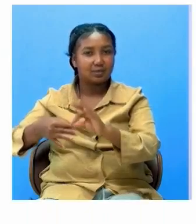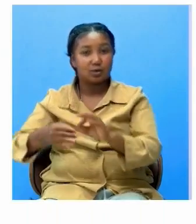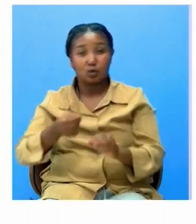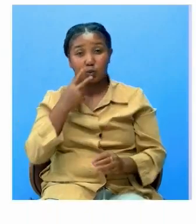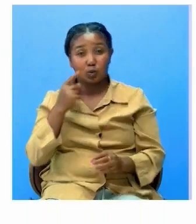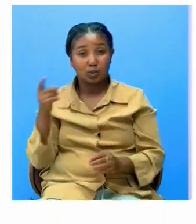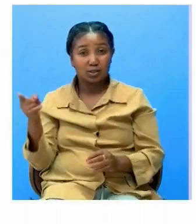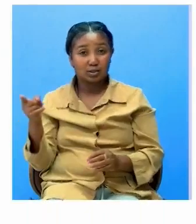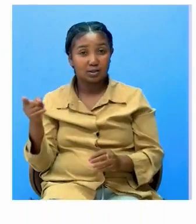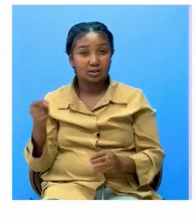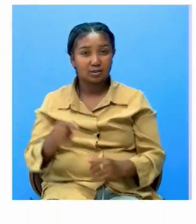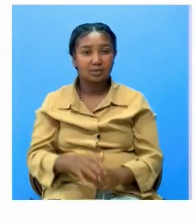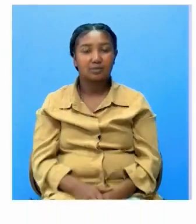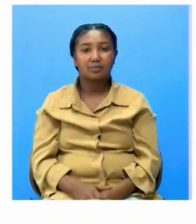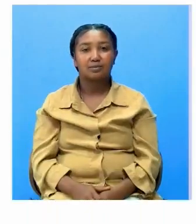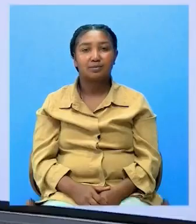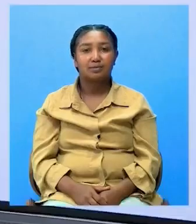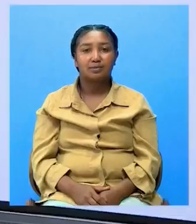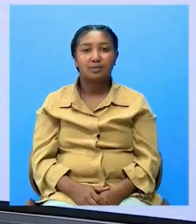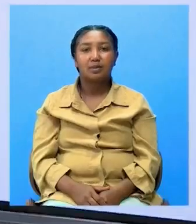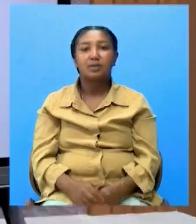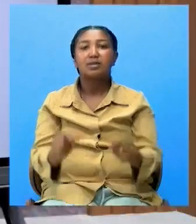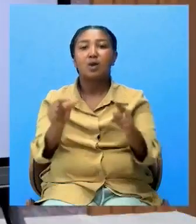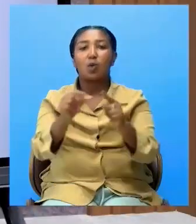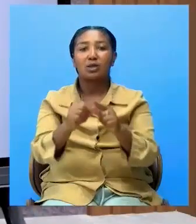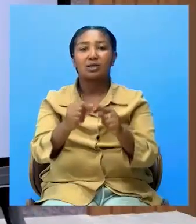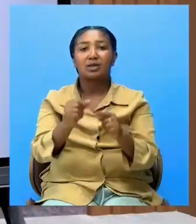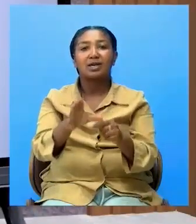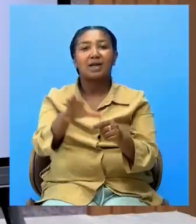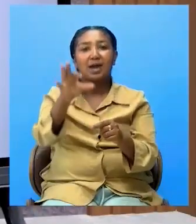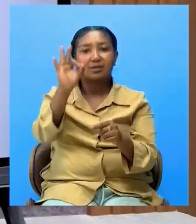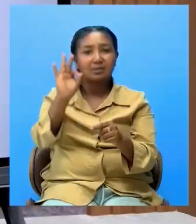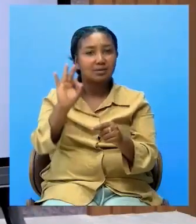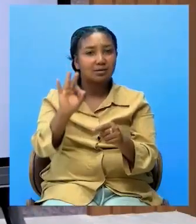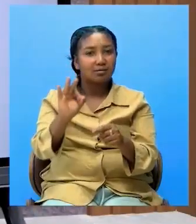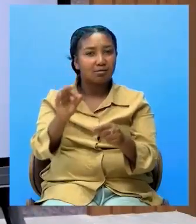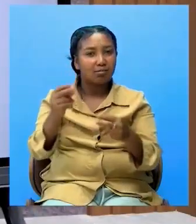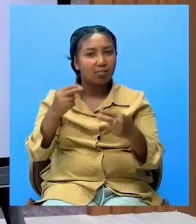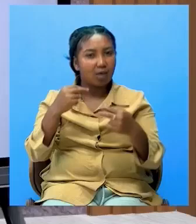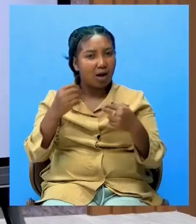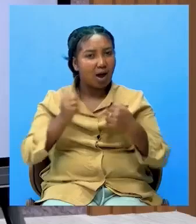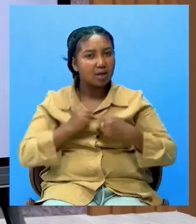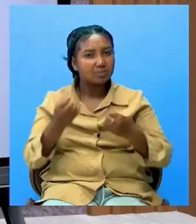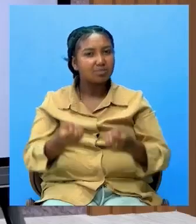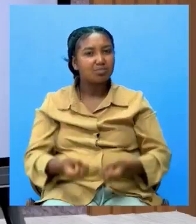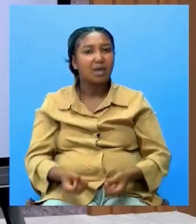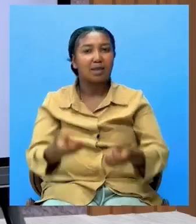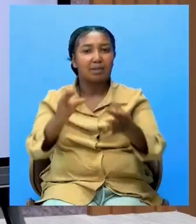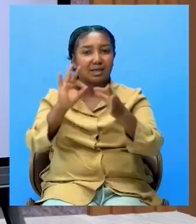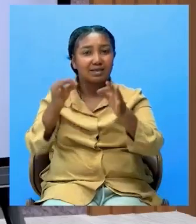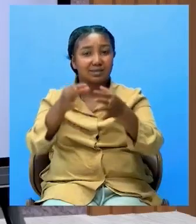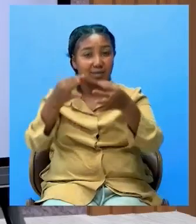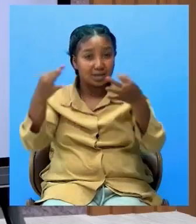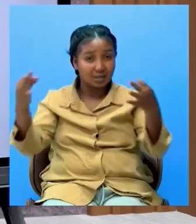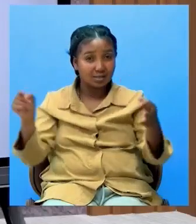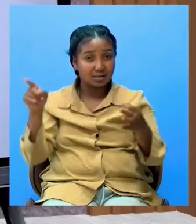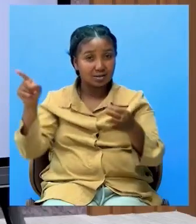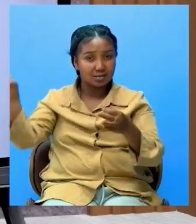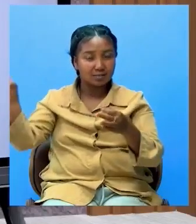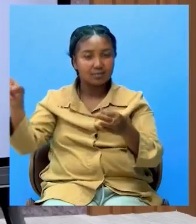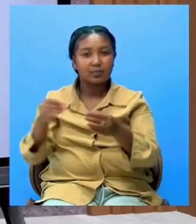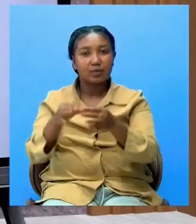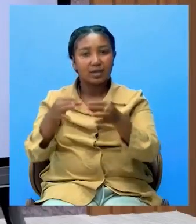Look, the word get has many meanings in this sentence. in